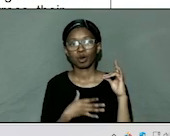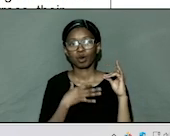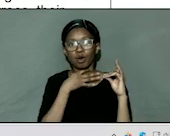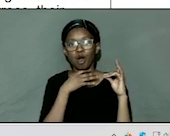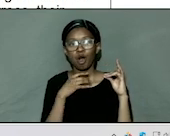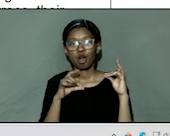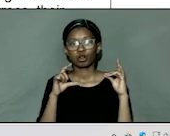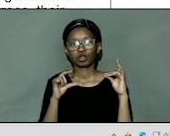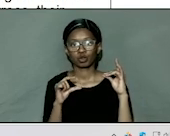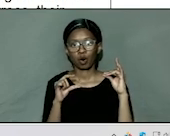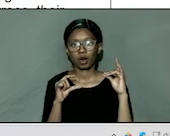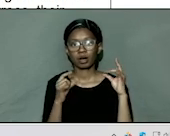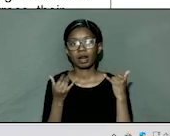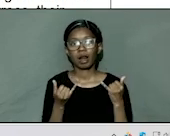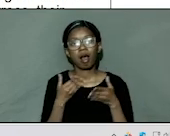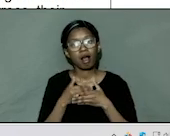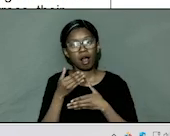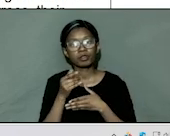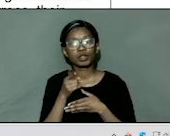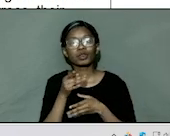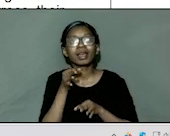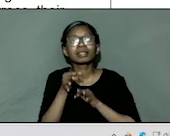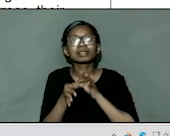you explain,